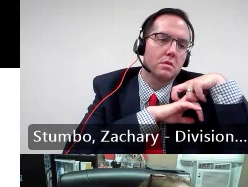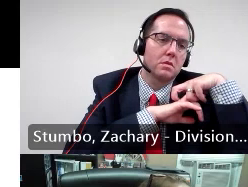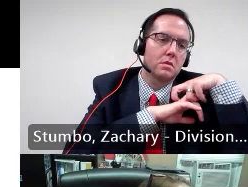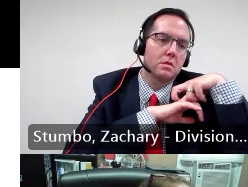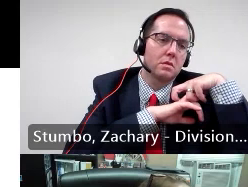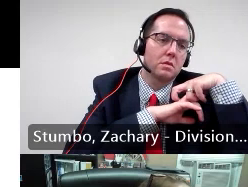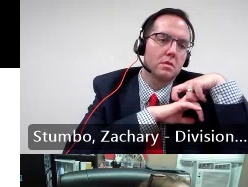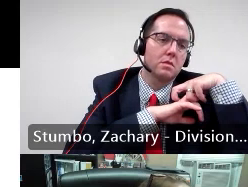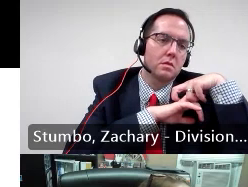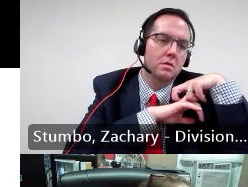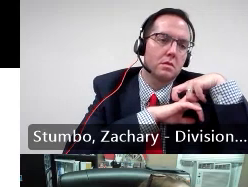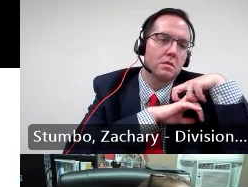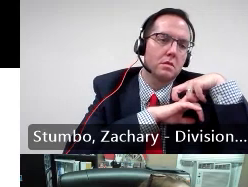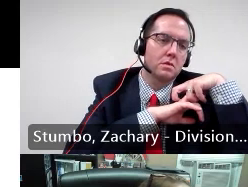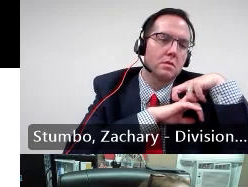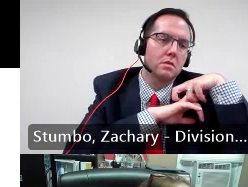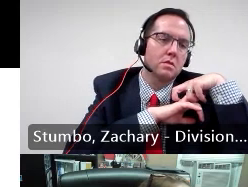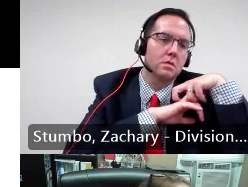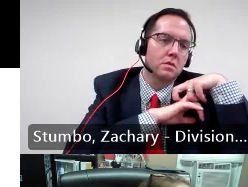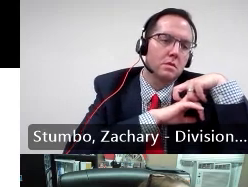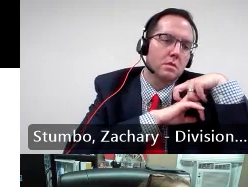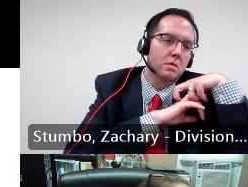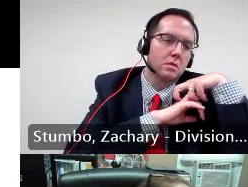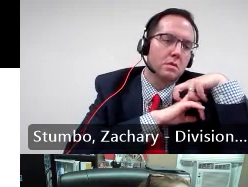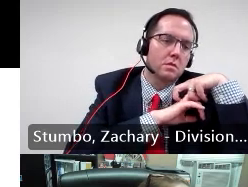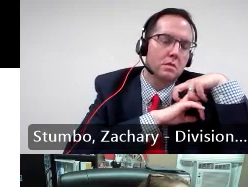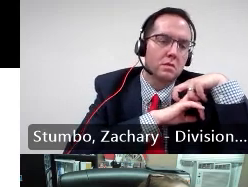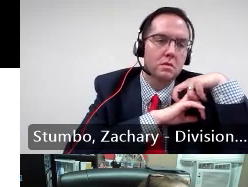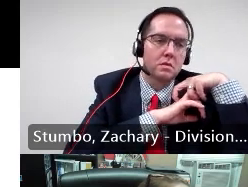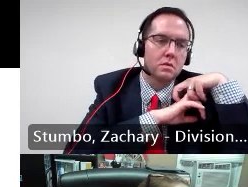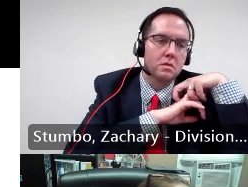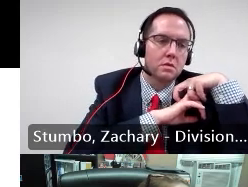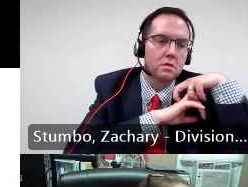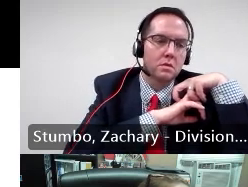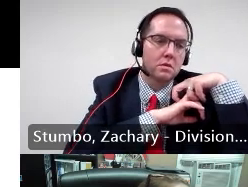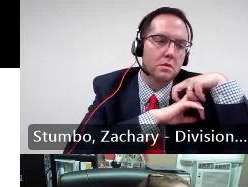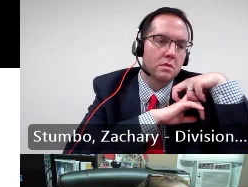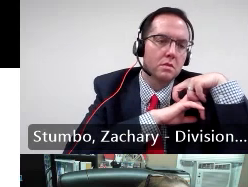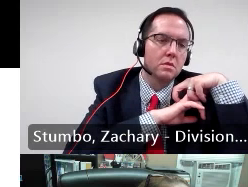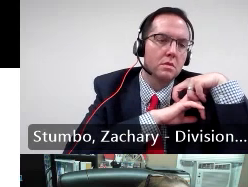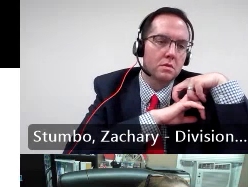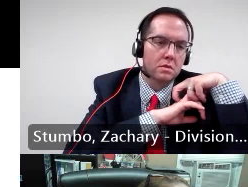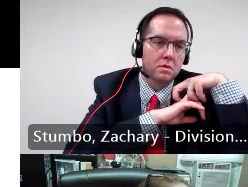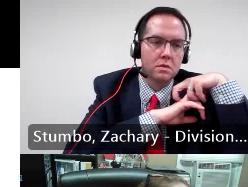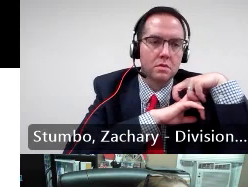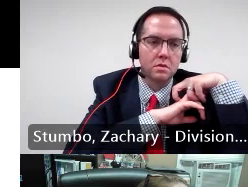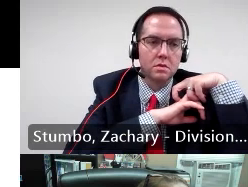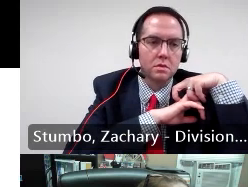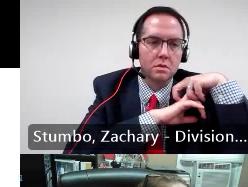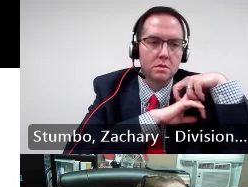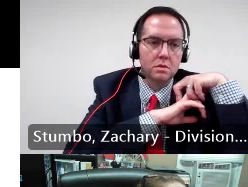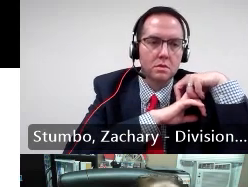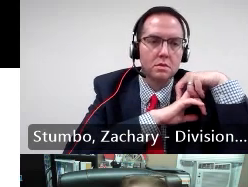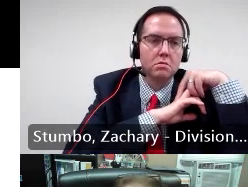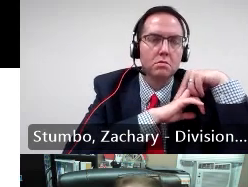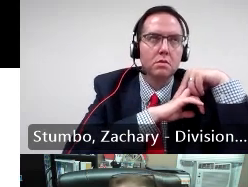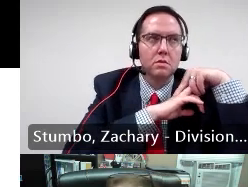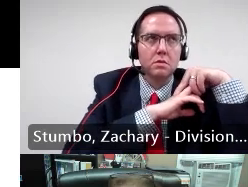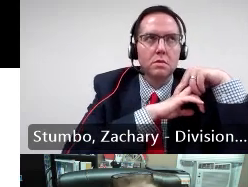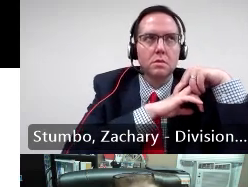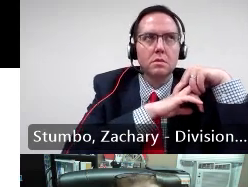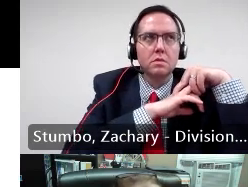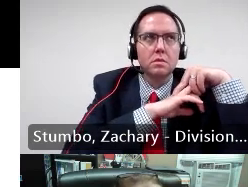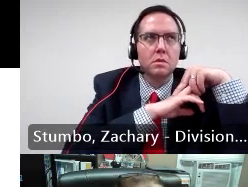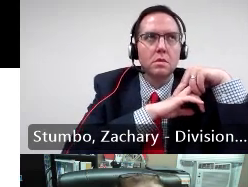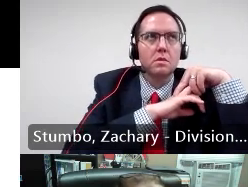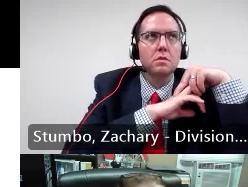don't have the ARP HCY funds, to say, it looks like our families really consistently need socks. Maybe we need to think about doing a sock drive to make sure we have enough socks